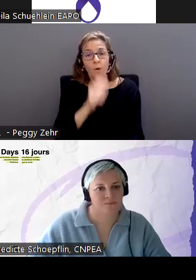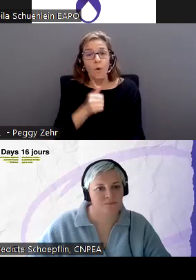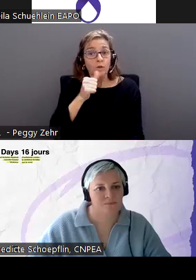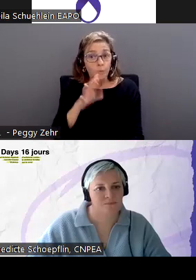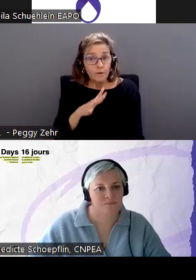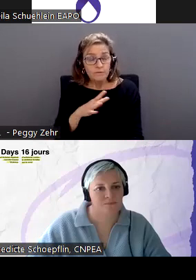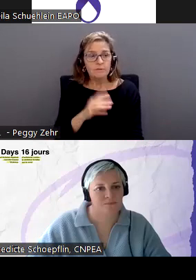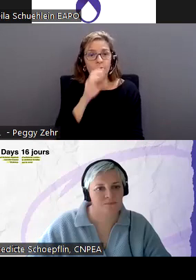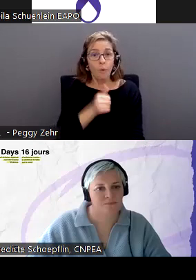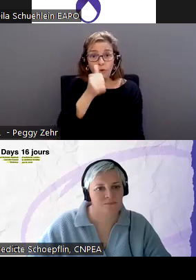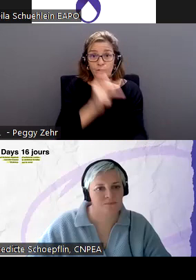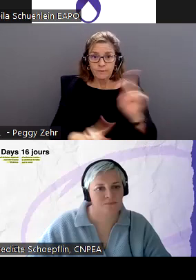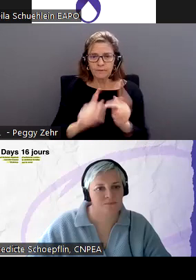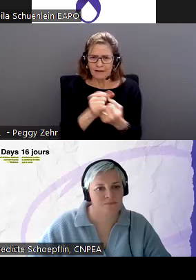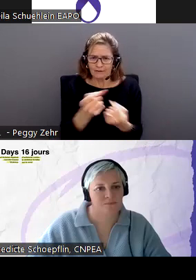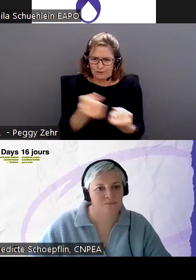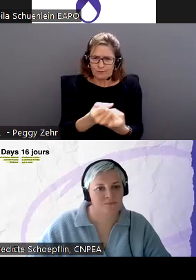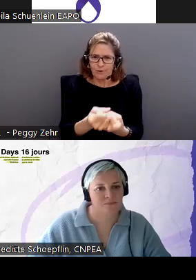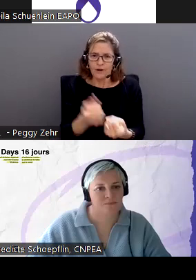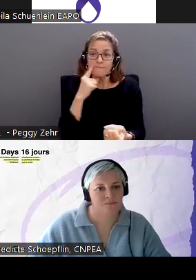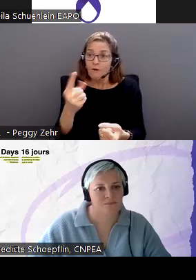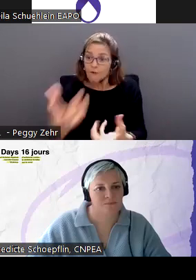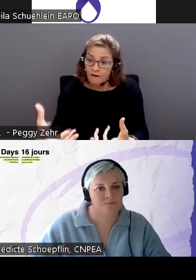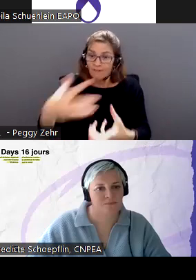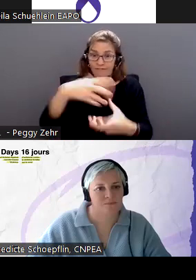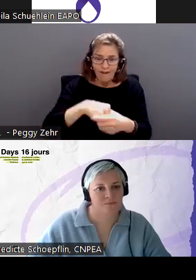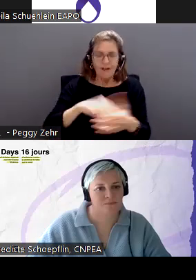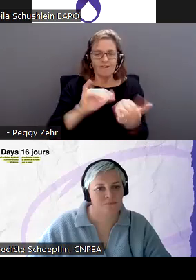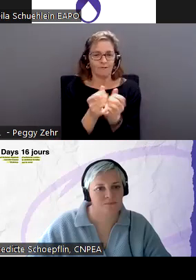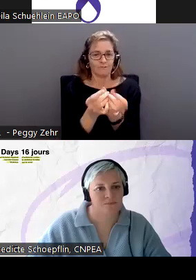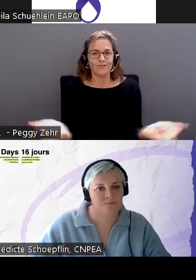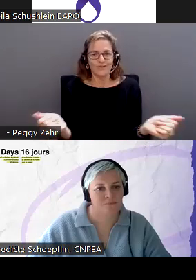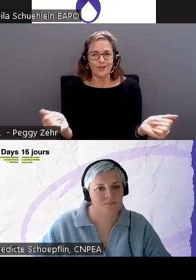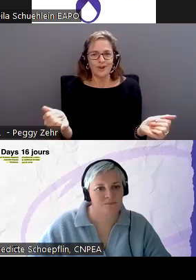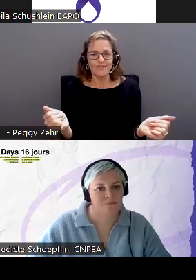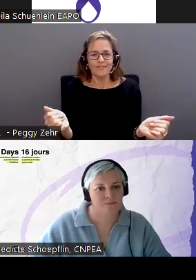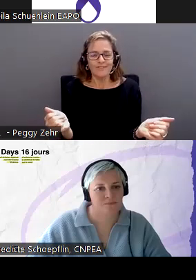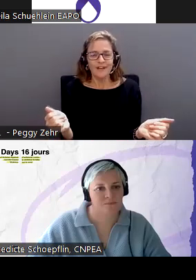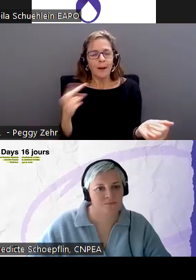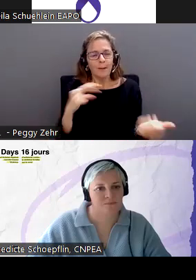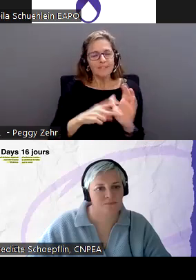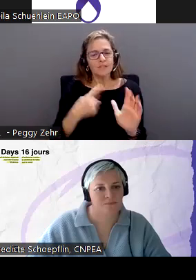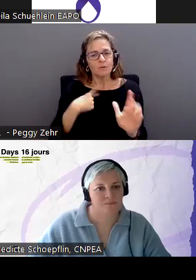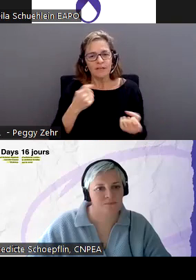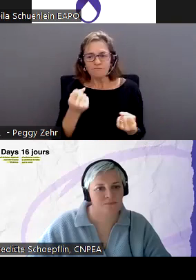generally speaking, in being part of the solution with us, then we contribute